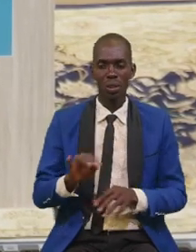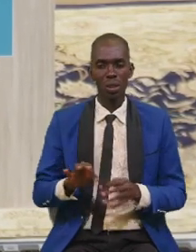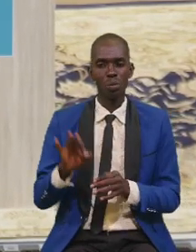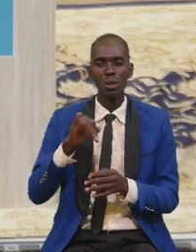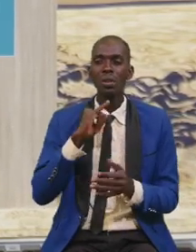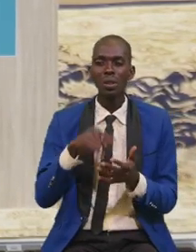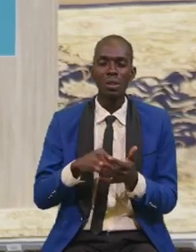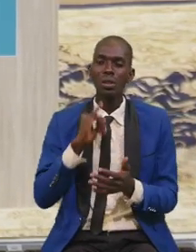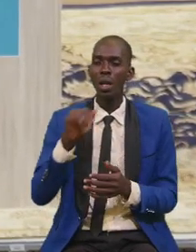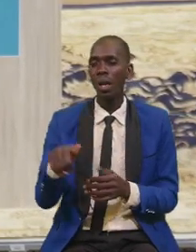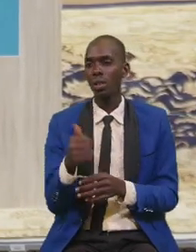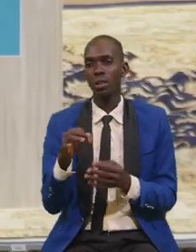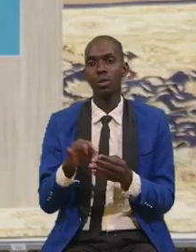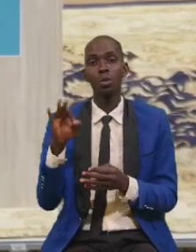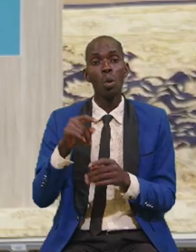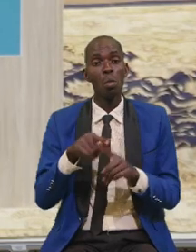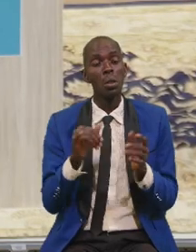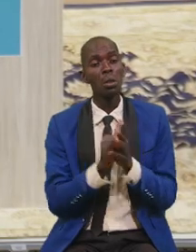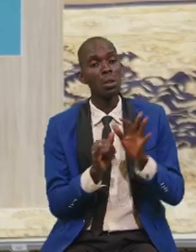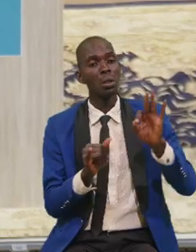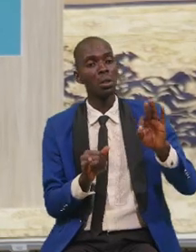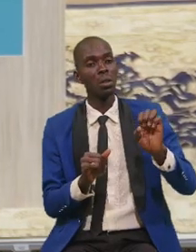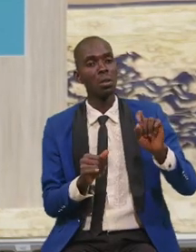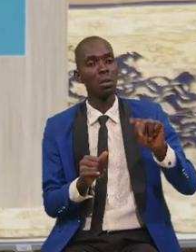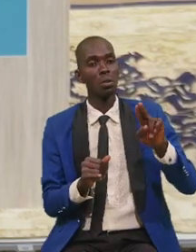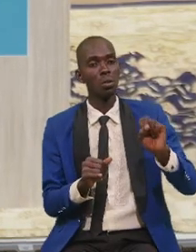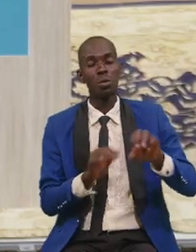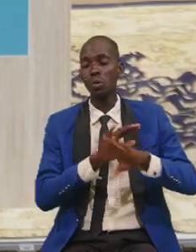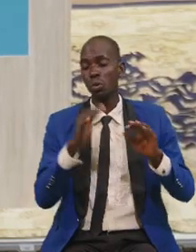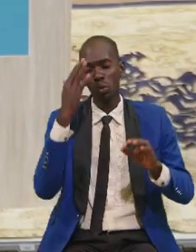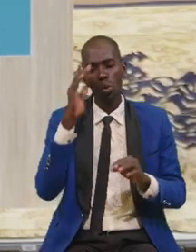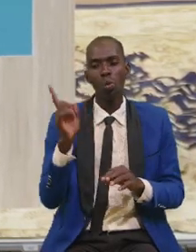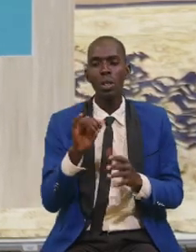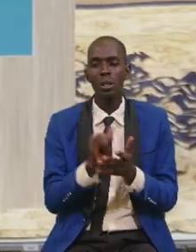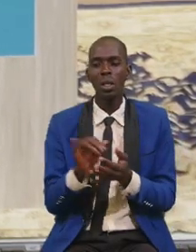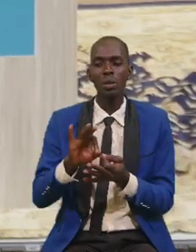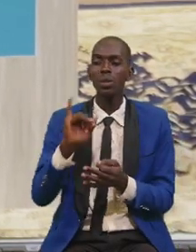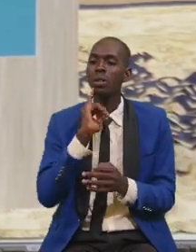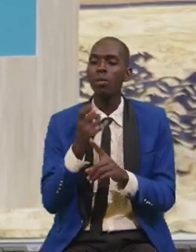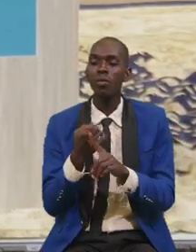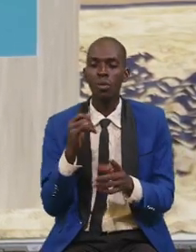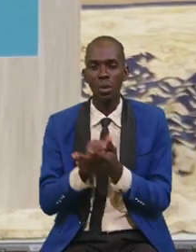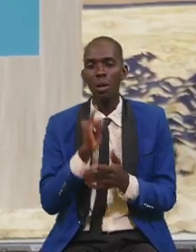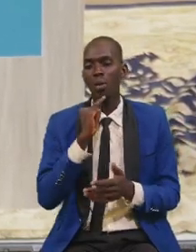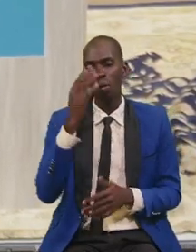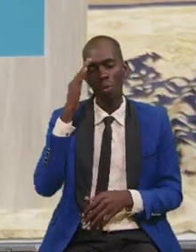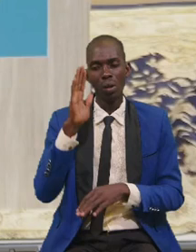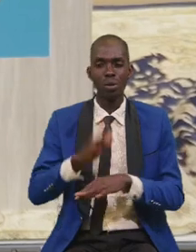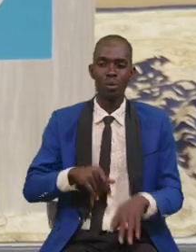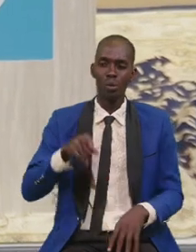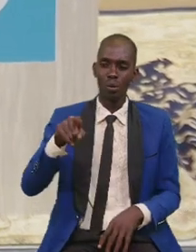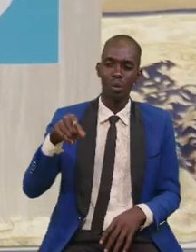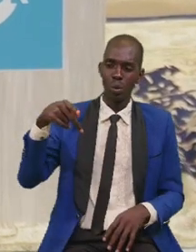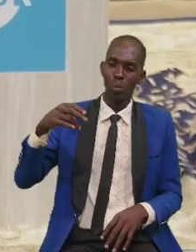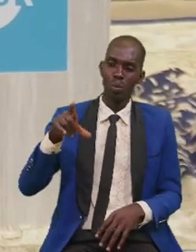know where that spirit came from. That's why he said, you are mad. When they look at us, the way we talk and the way we